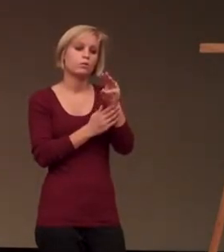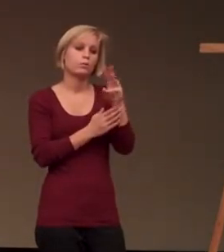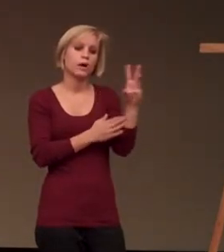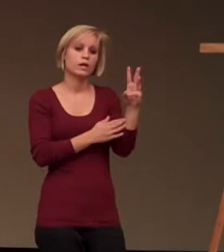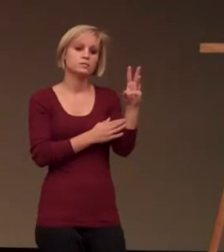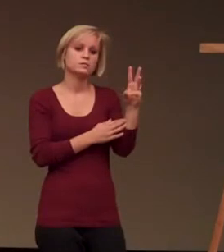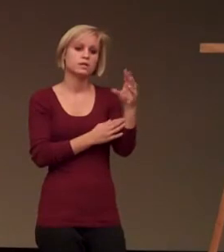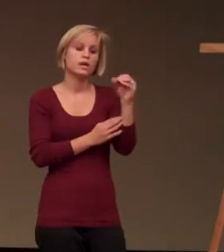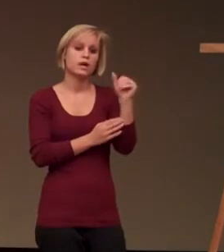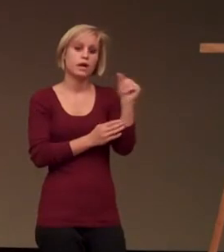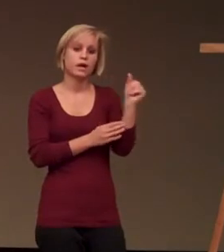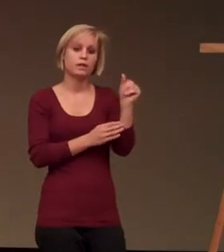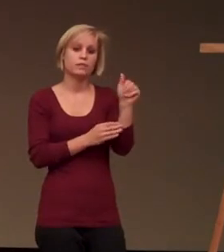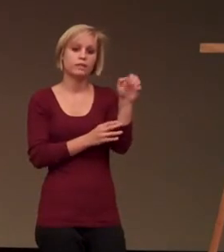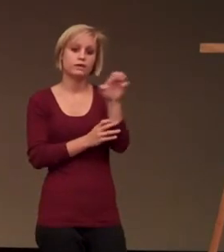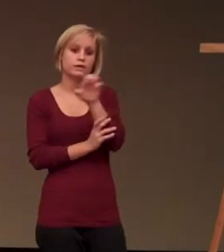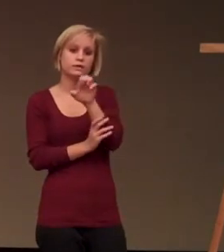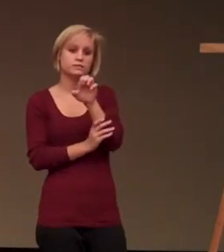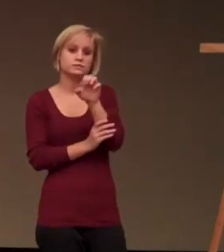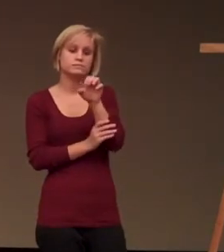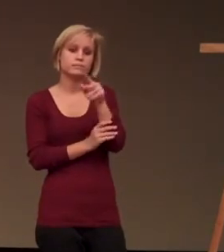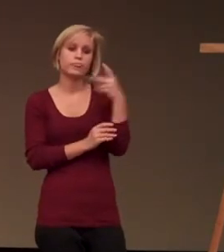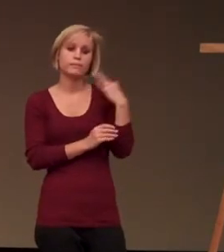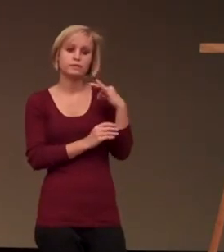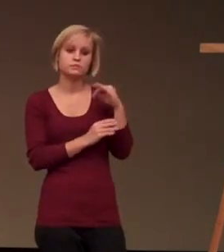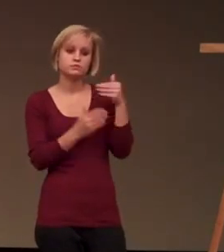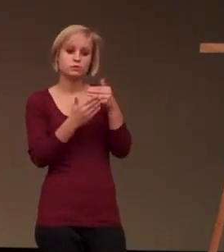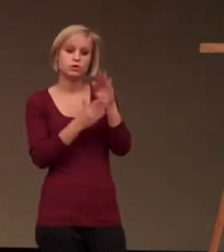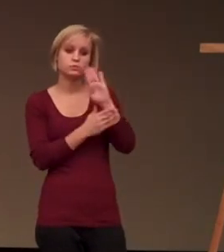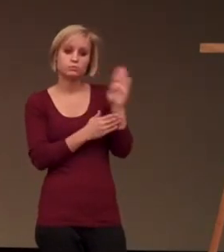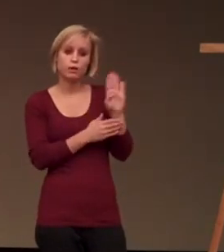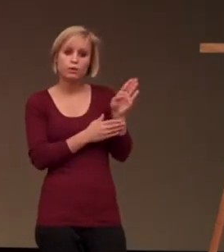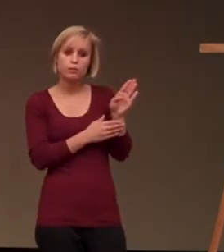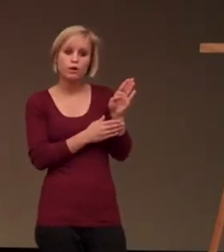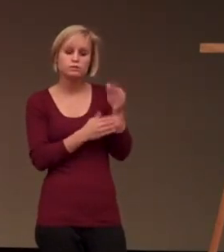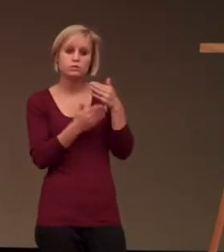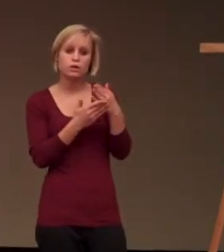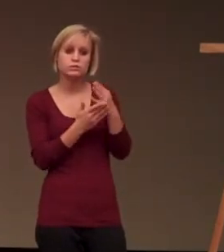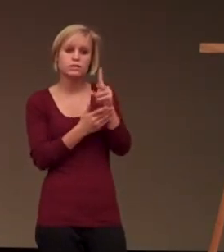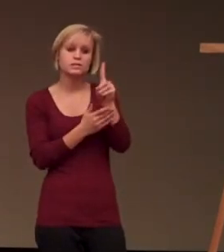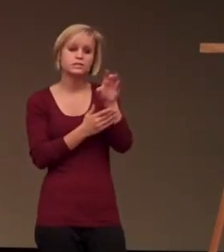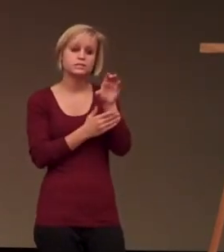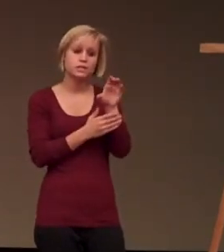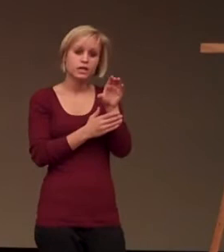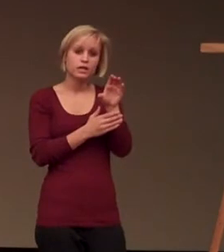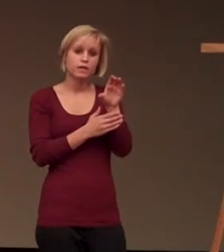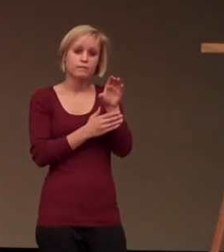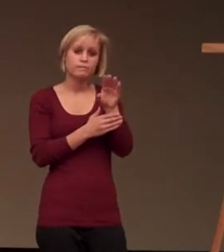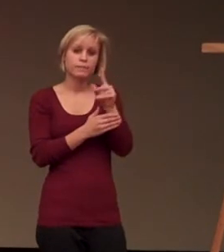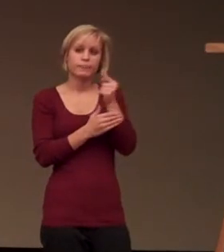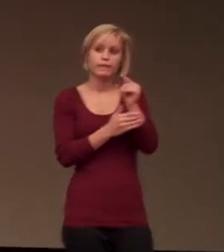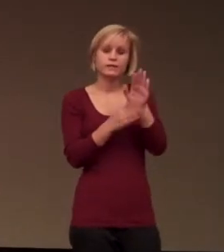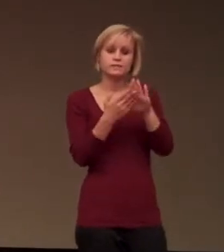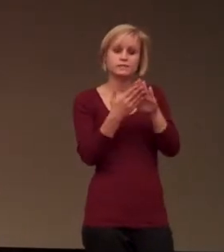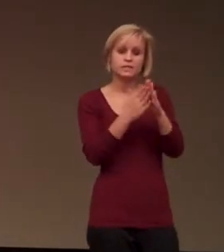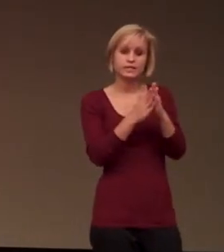East. Pittsburgh is close, Baltimore's close, D.C.'s close, the cities to the